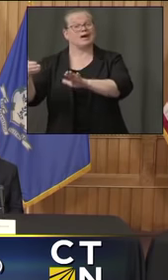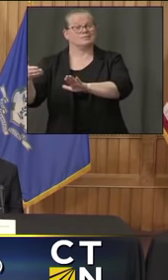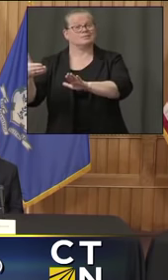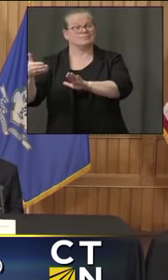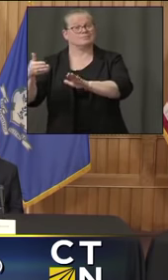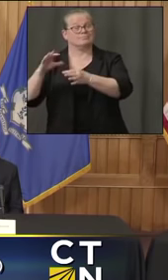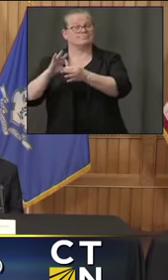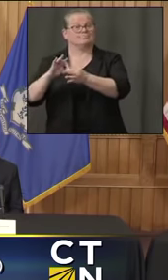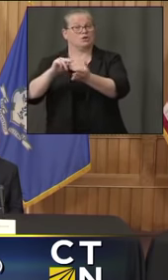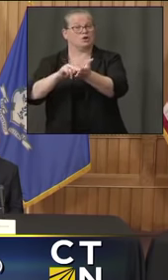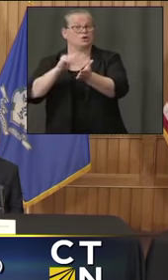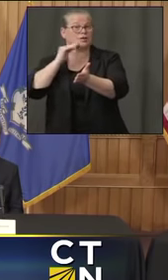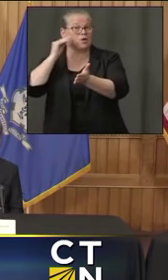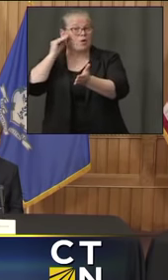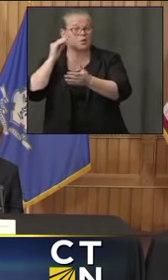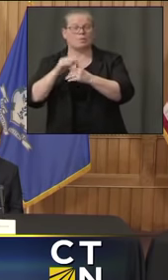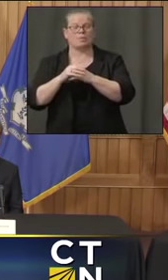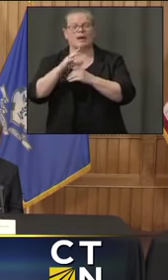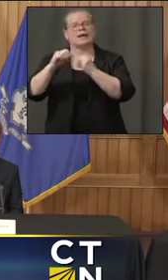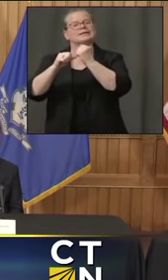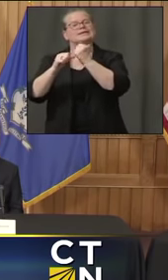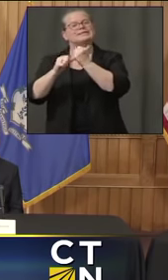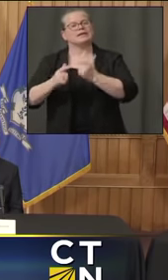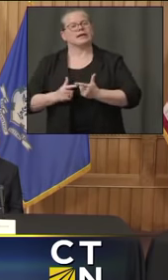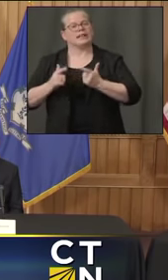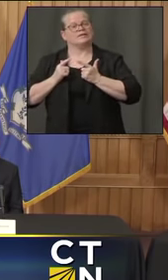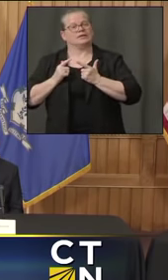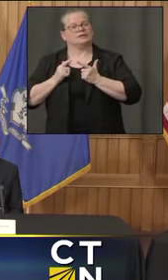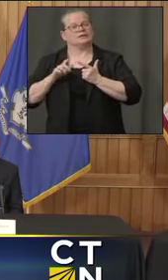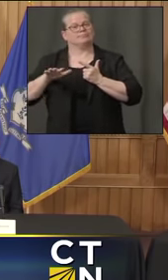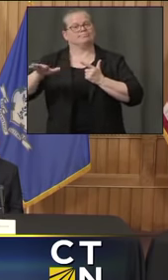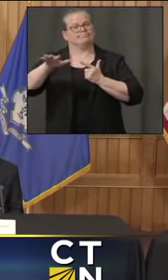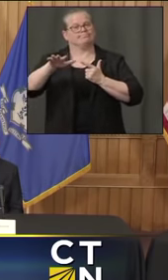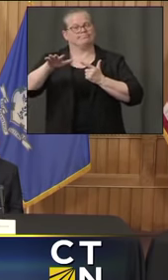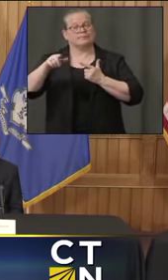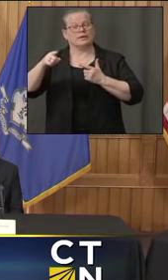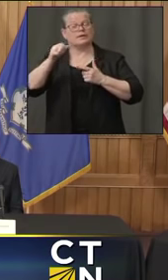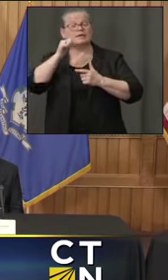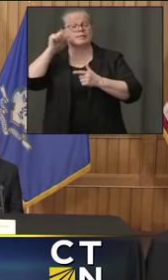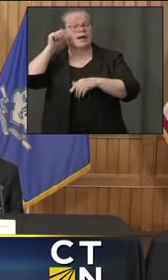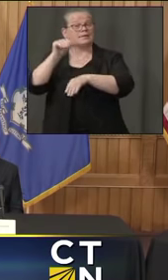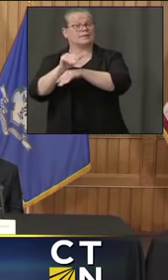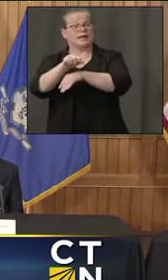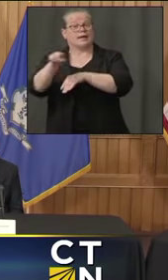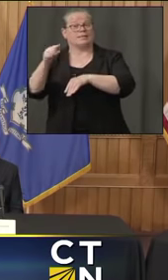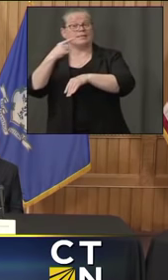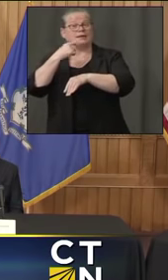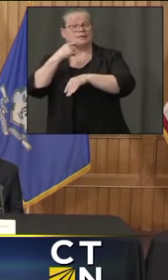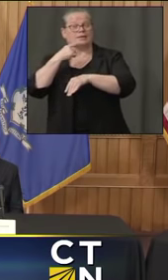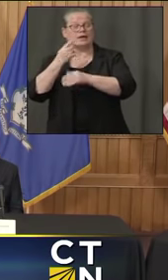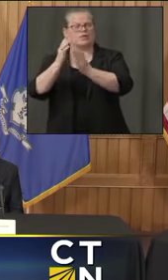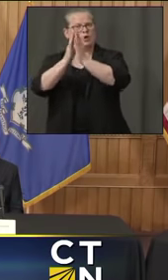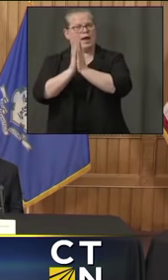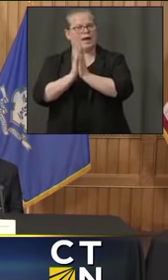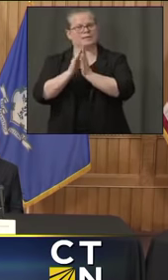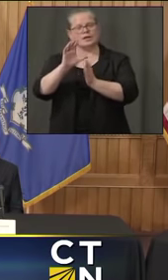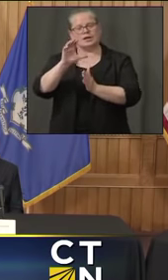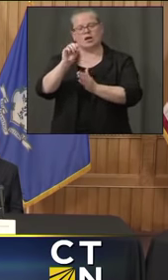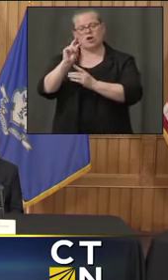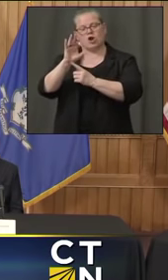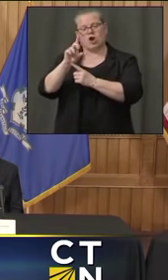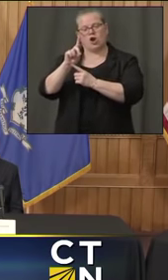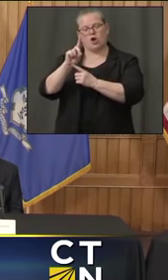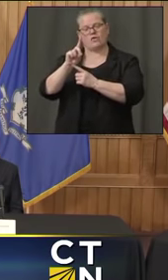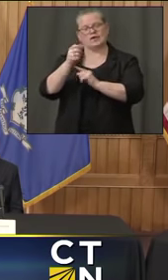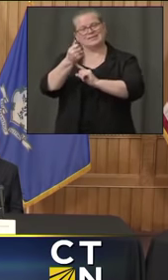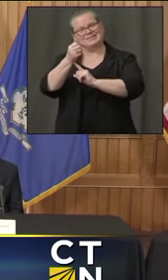assisted living facilities said last night they're asking that the use of the COVID-19 alternative